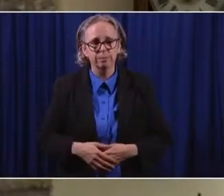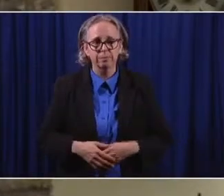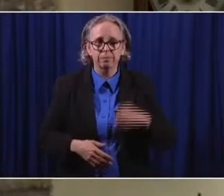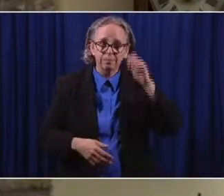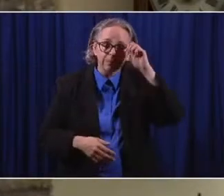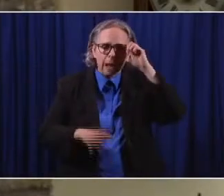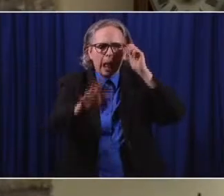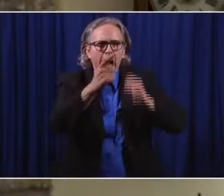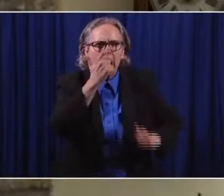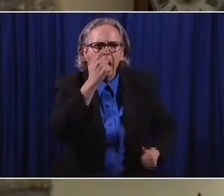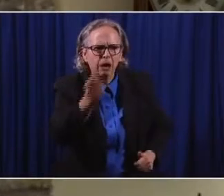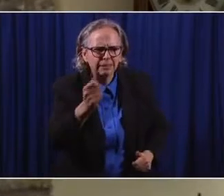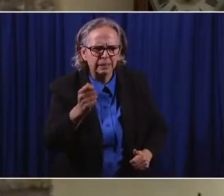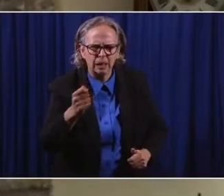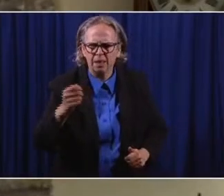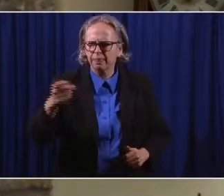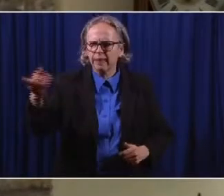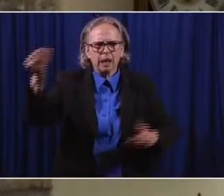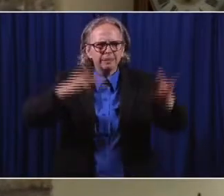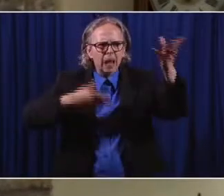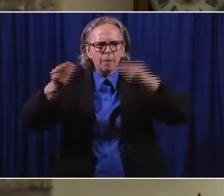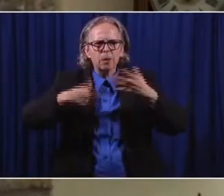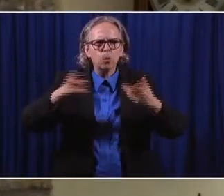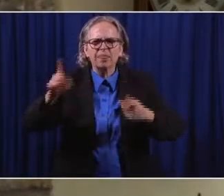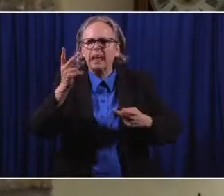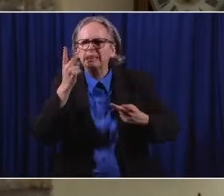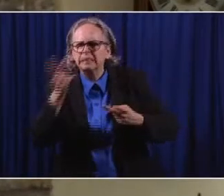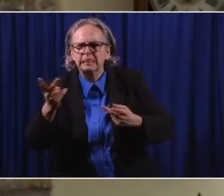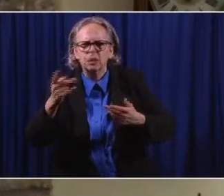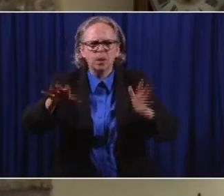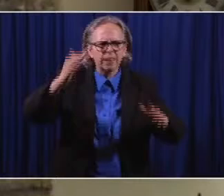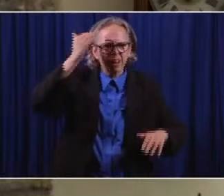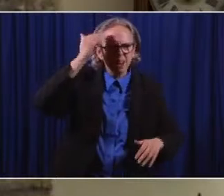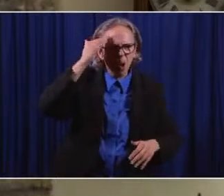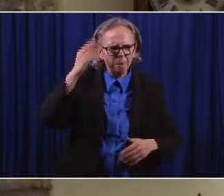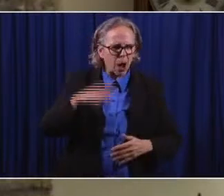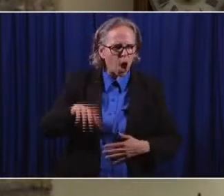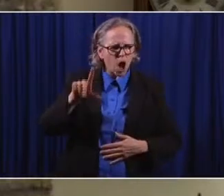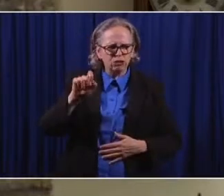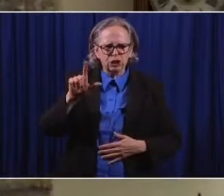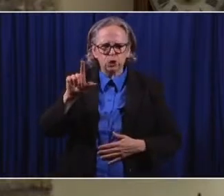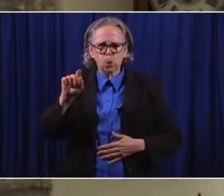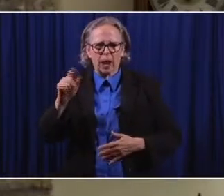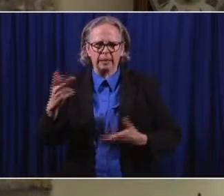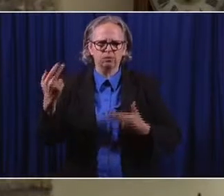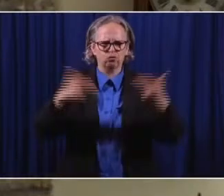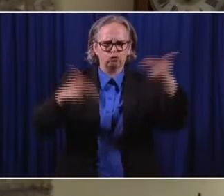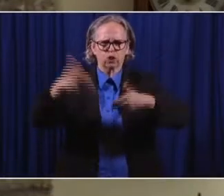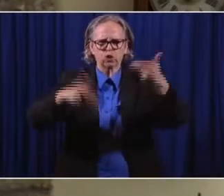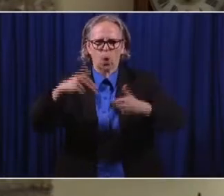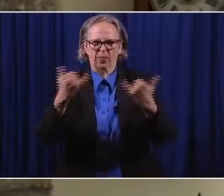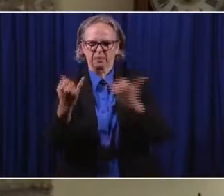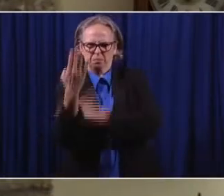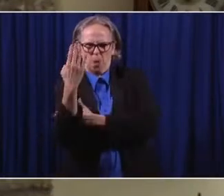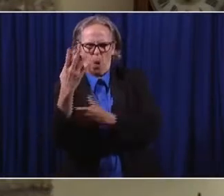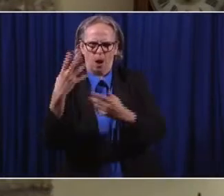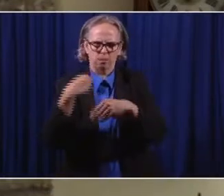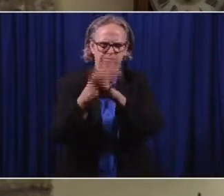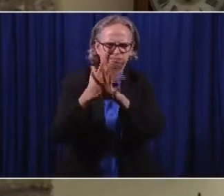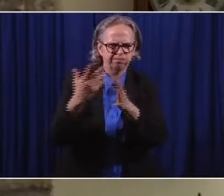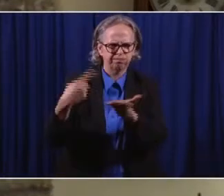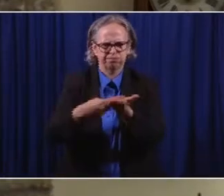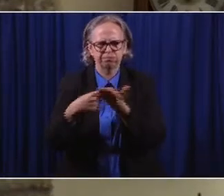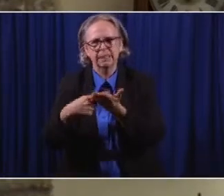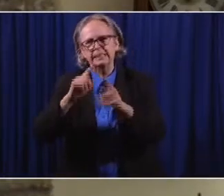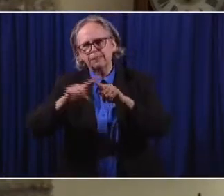me a report. And we went through a number of them. I think we had 120 on this morning, something like that, from different counties, different